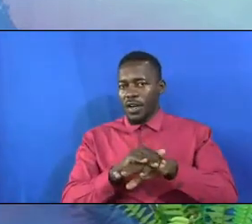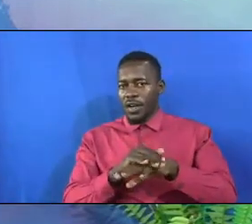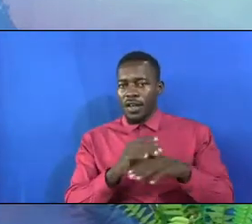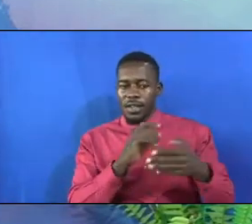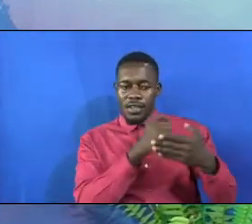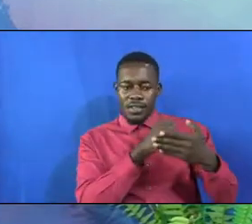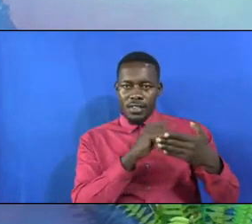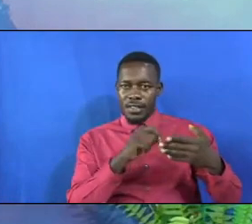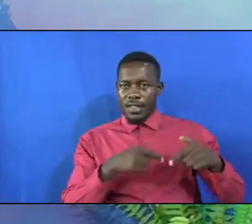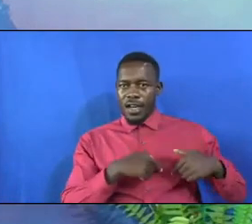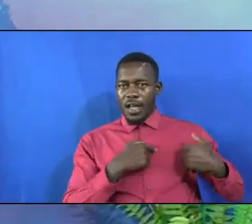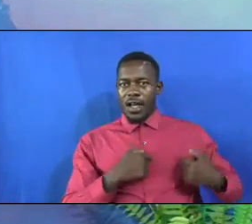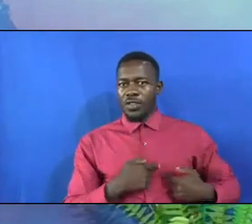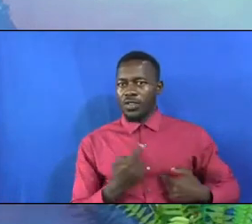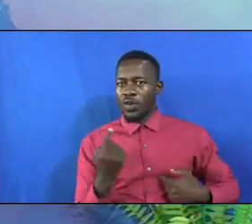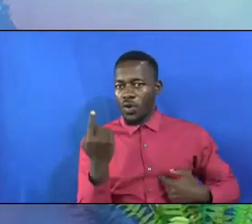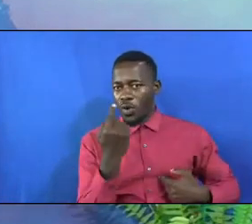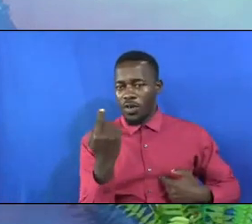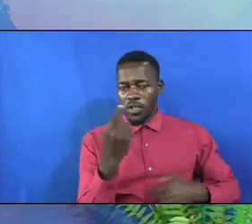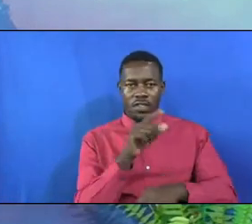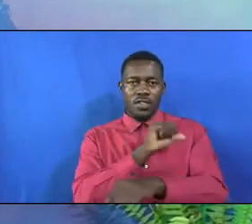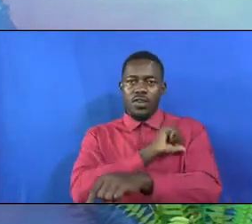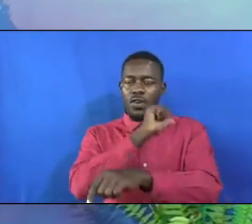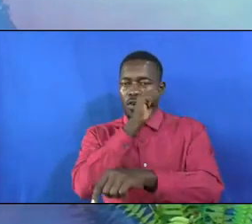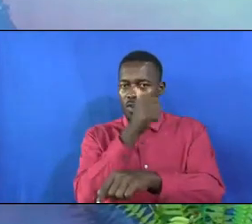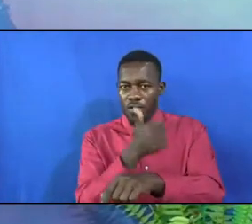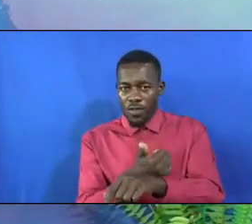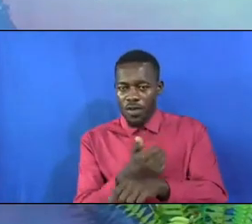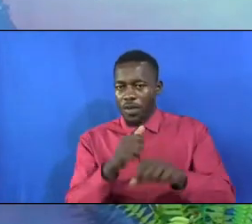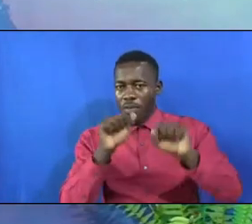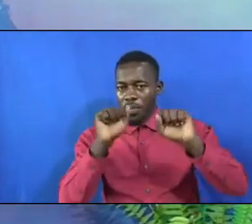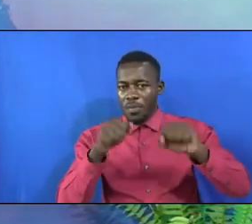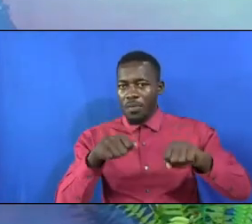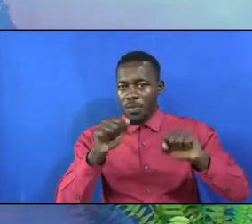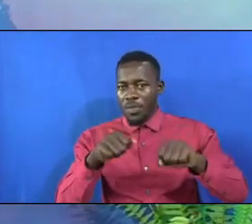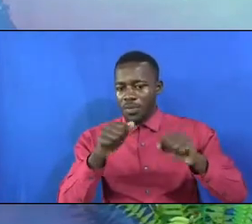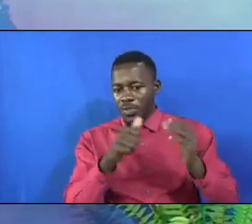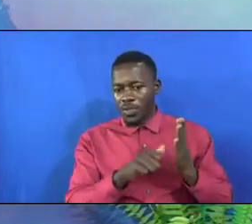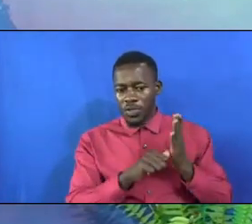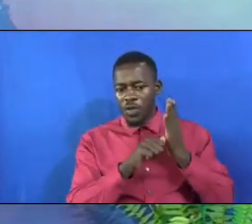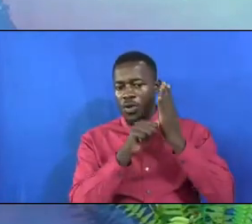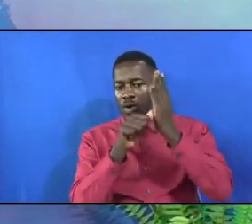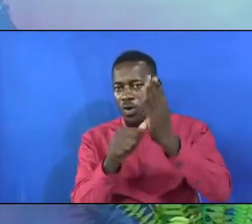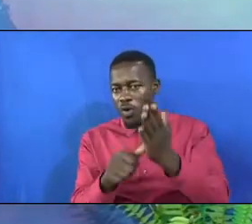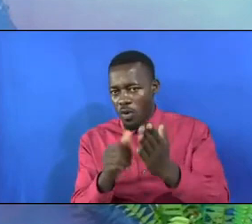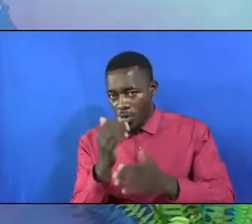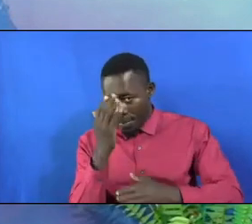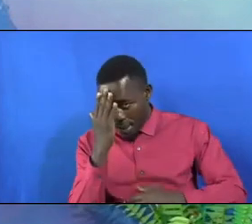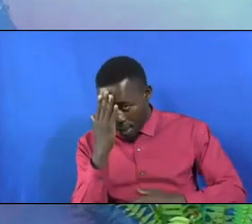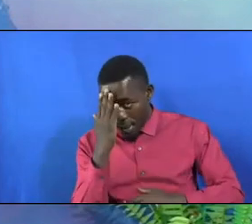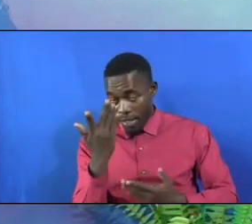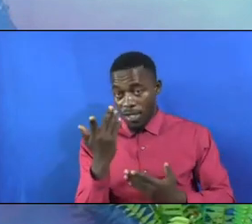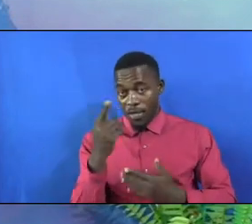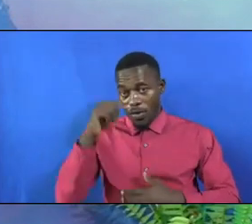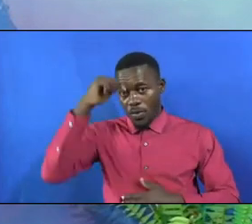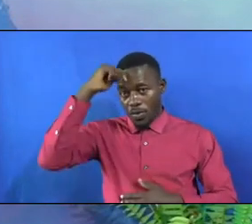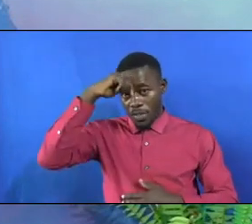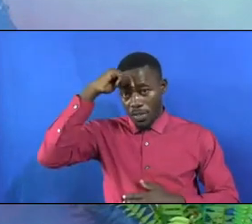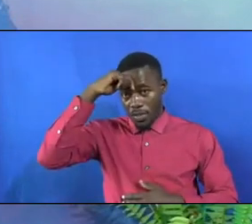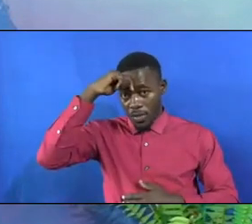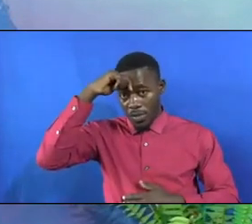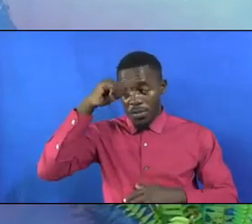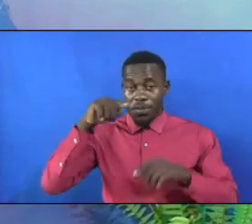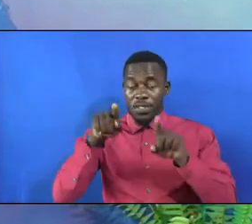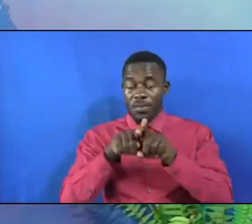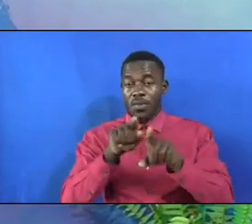written in their heart as the only authority which they can acknowledge or consent to obey. The wisdom